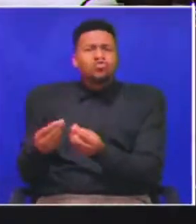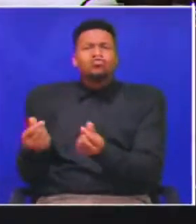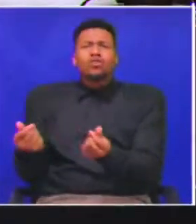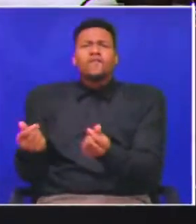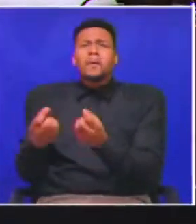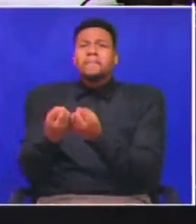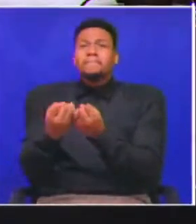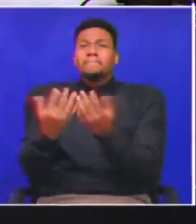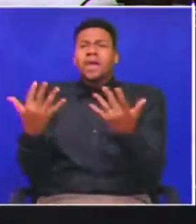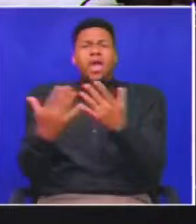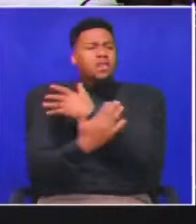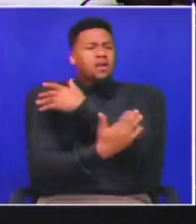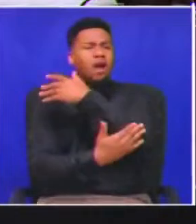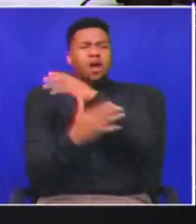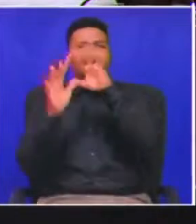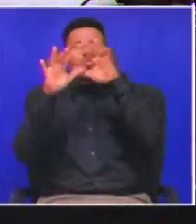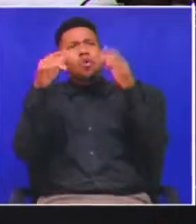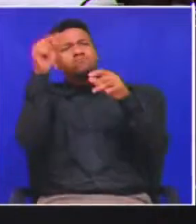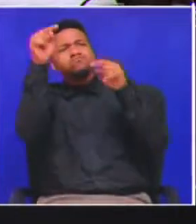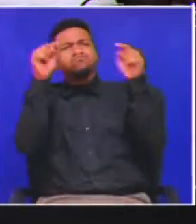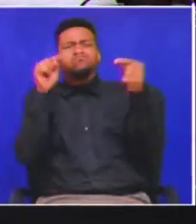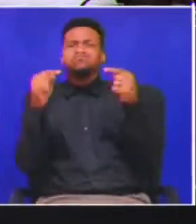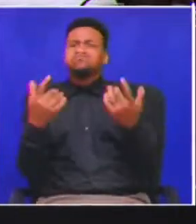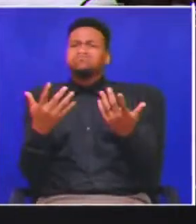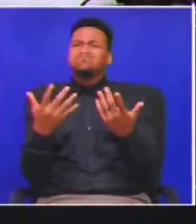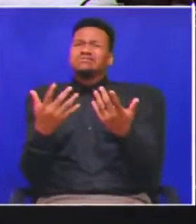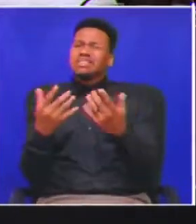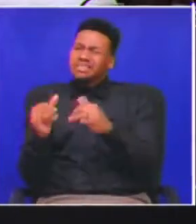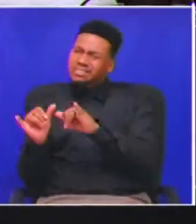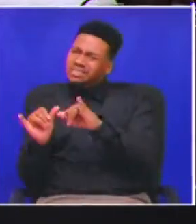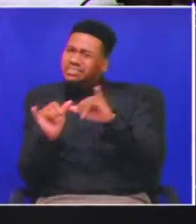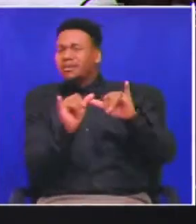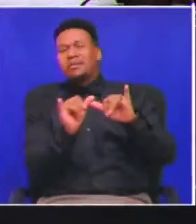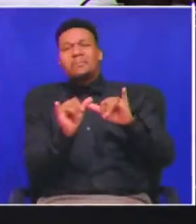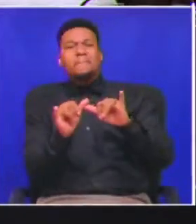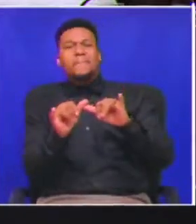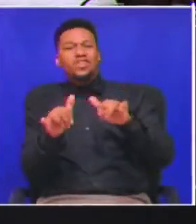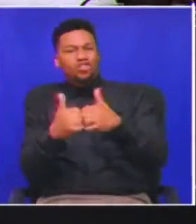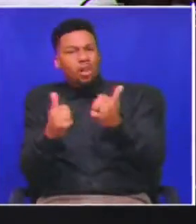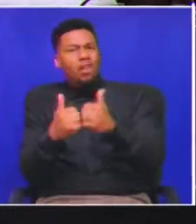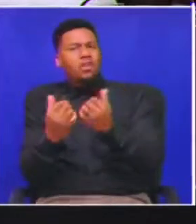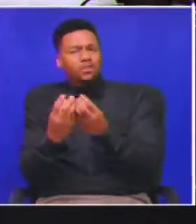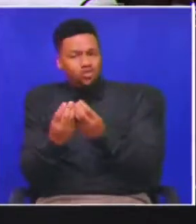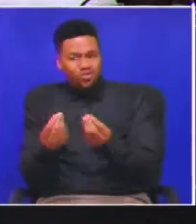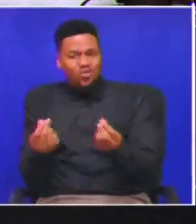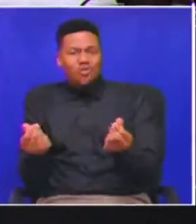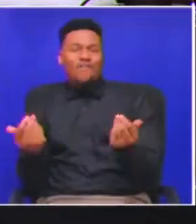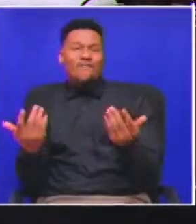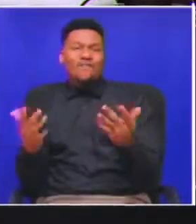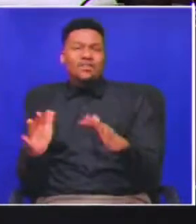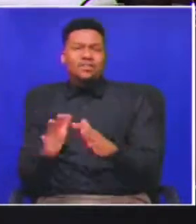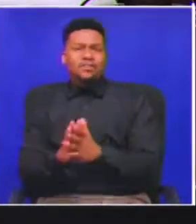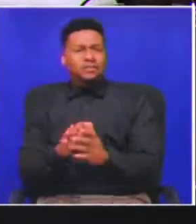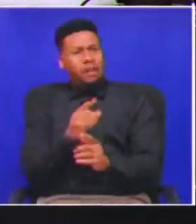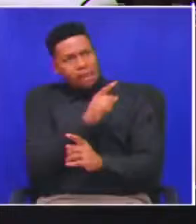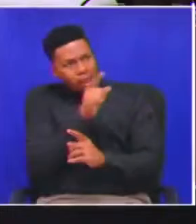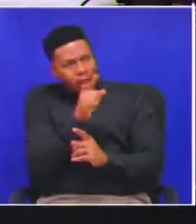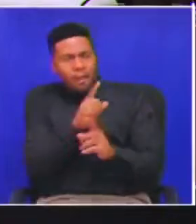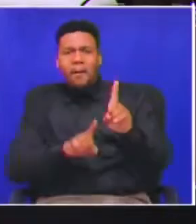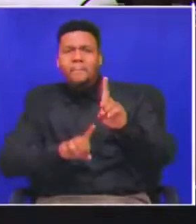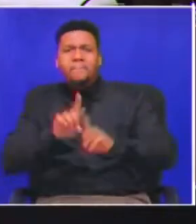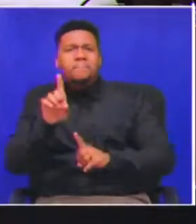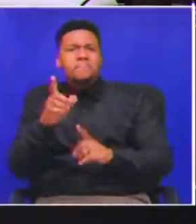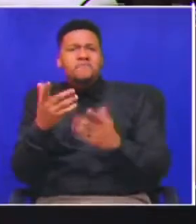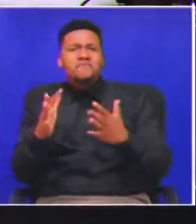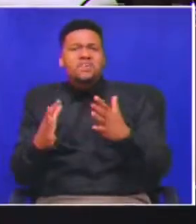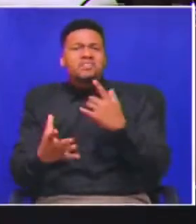dealt with similar incidents of criminality, and they've been able to make success. I am